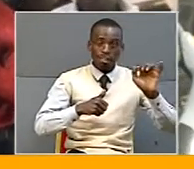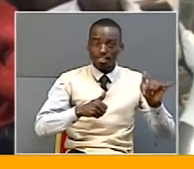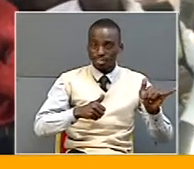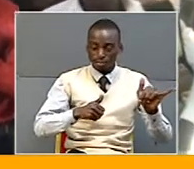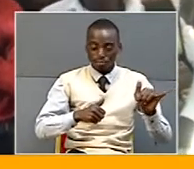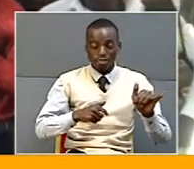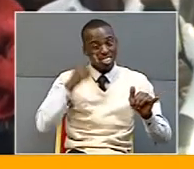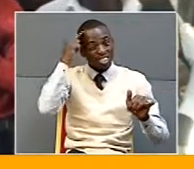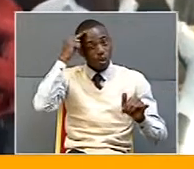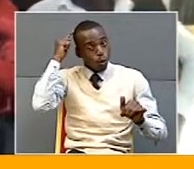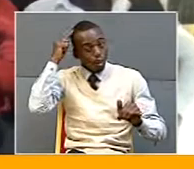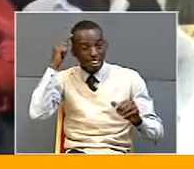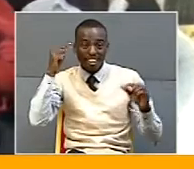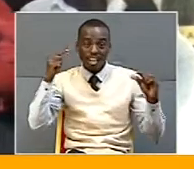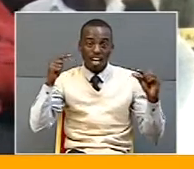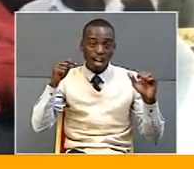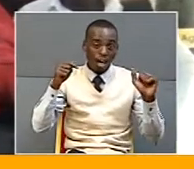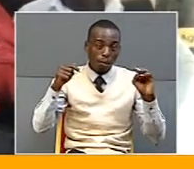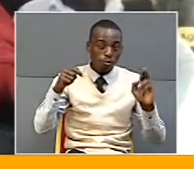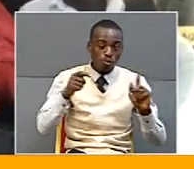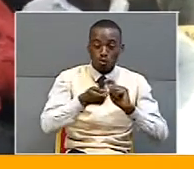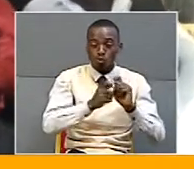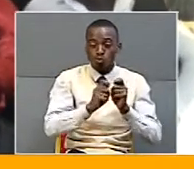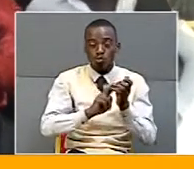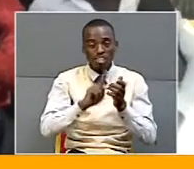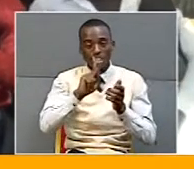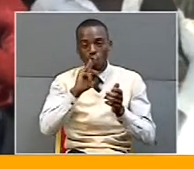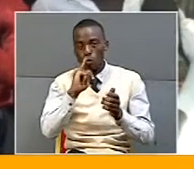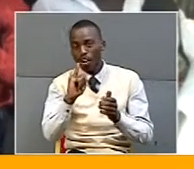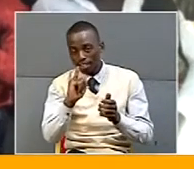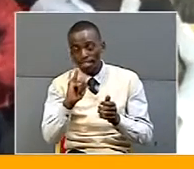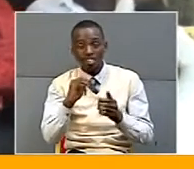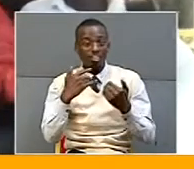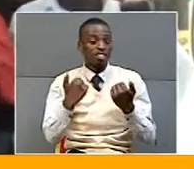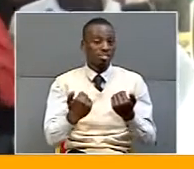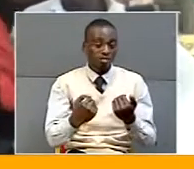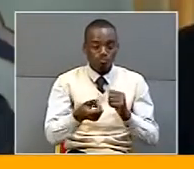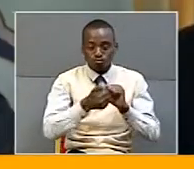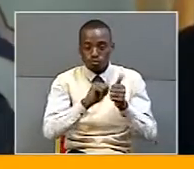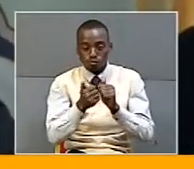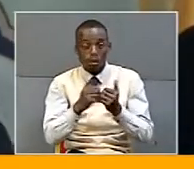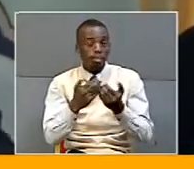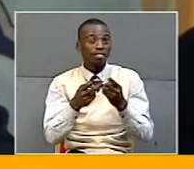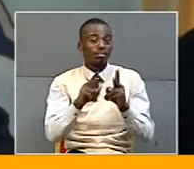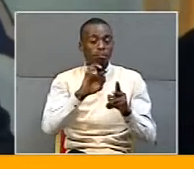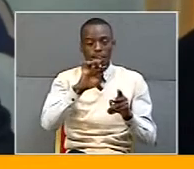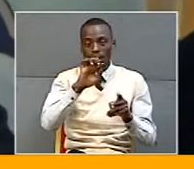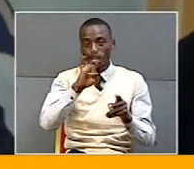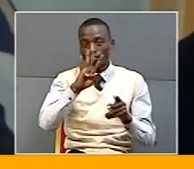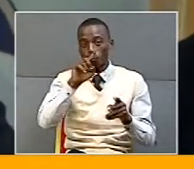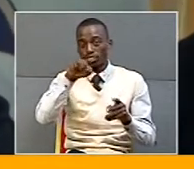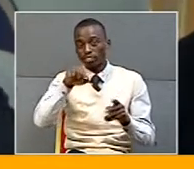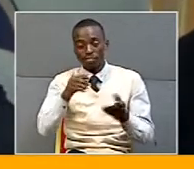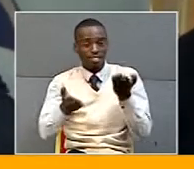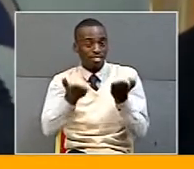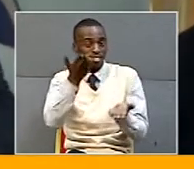Golola Moses and Abu Chikemwa will use the K1 style in a 5-round cruiserweight fight that's 84.7 kgs